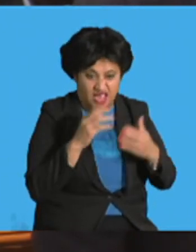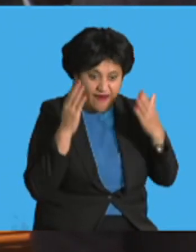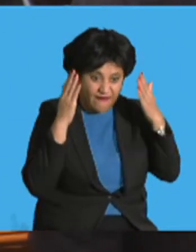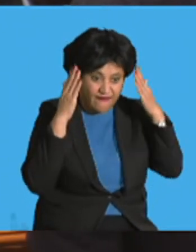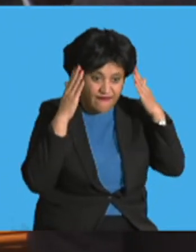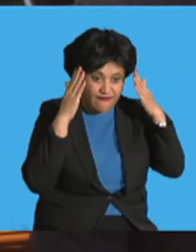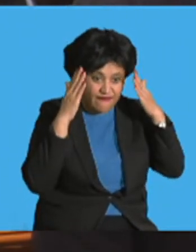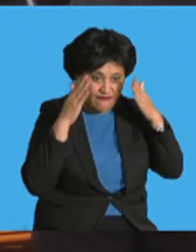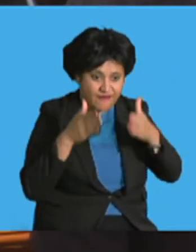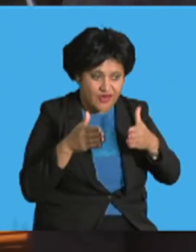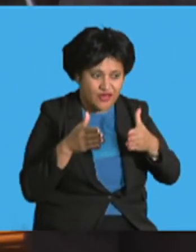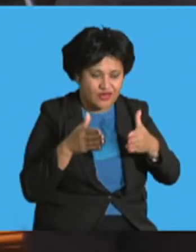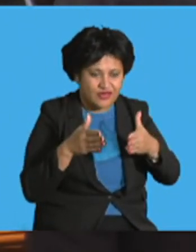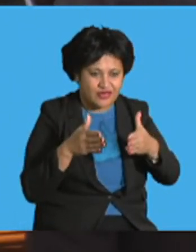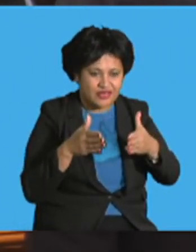are needed.